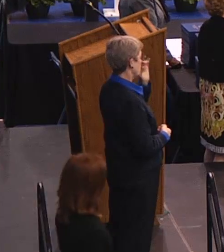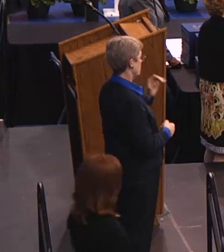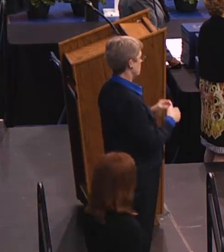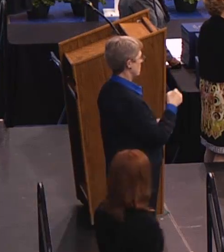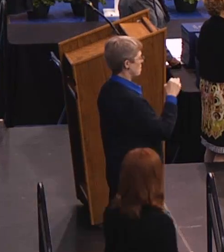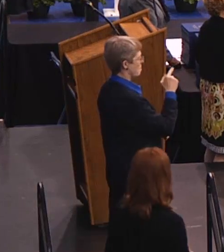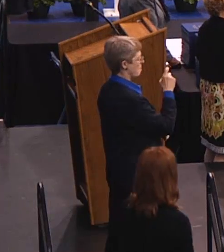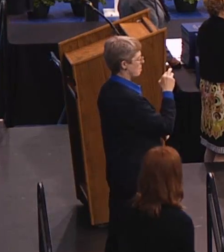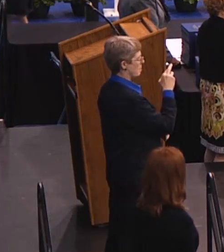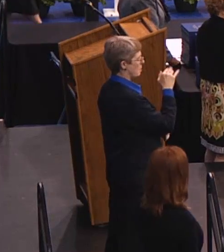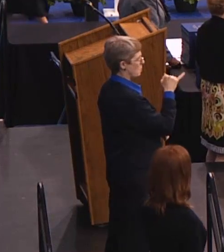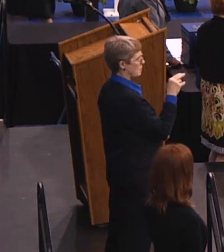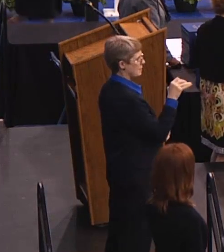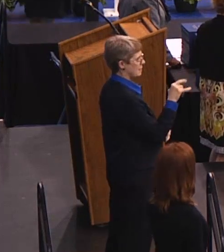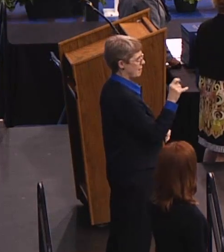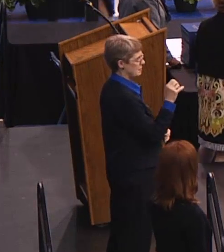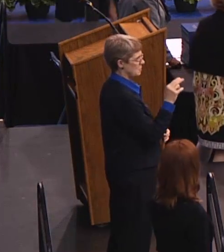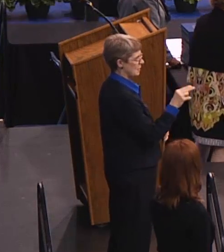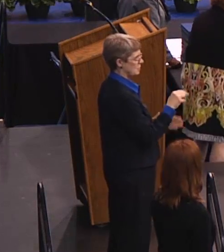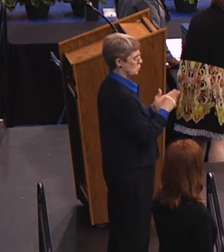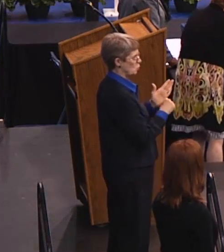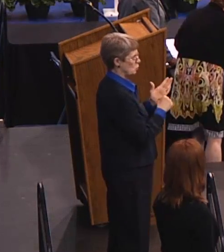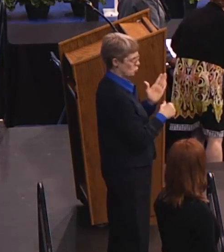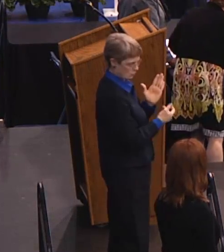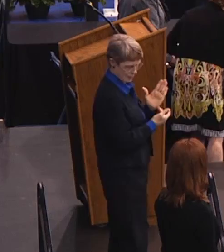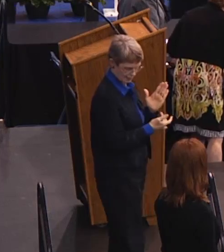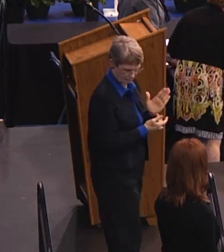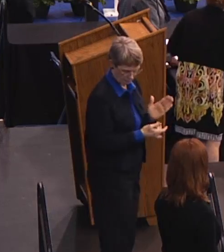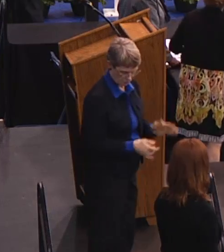Mallory Lachelle Nelson, Surgical Technology.